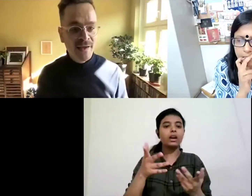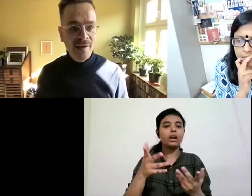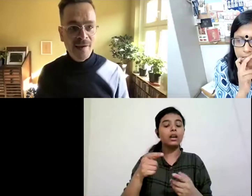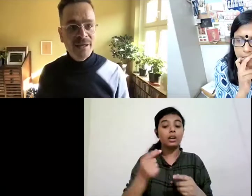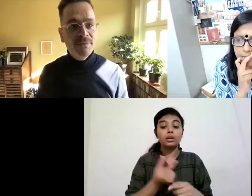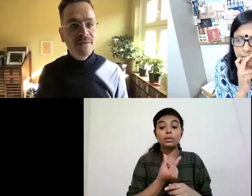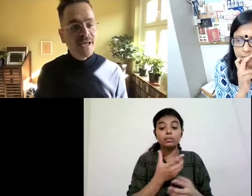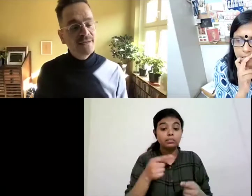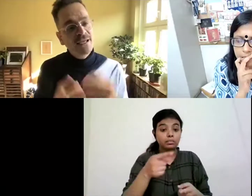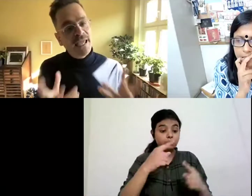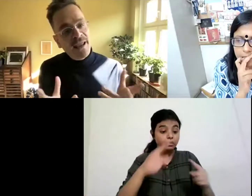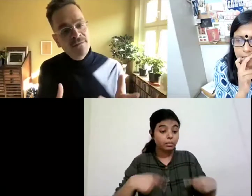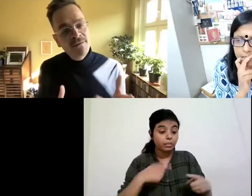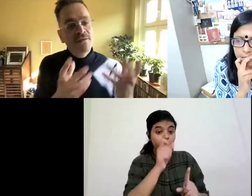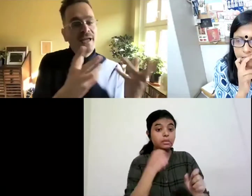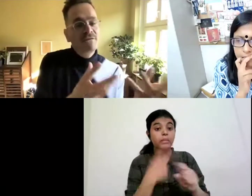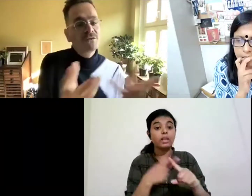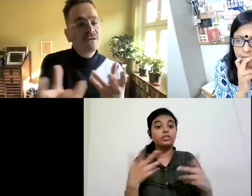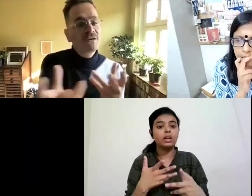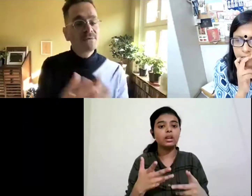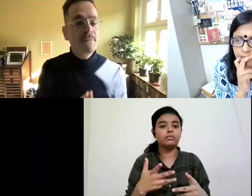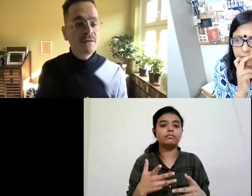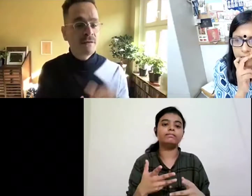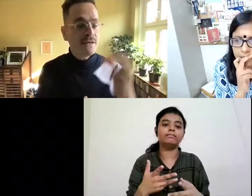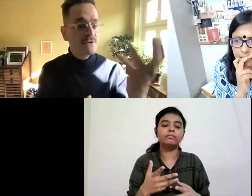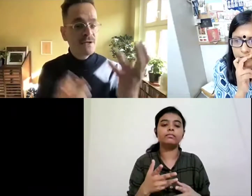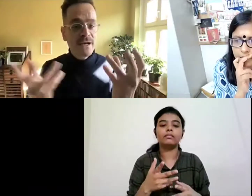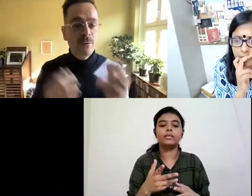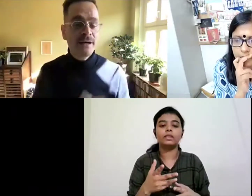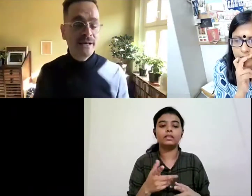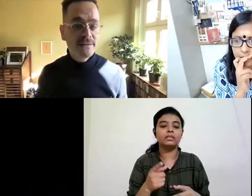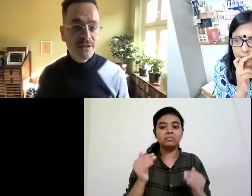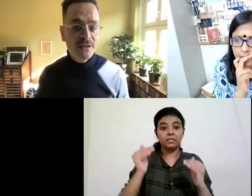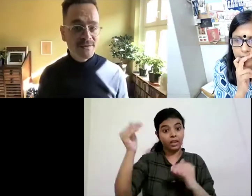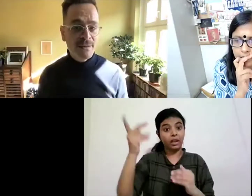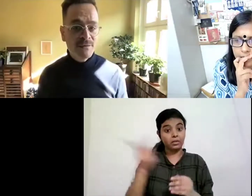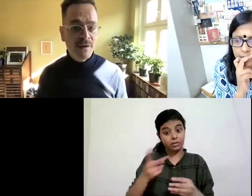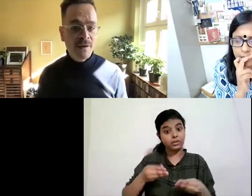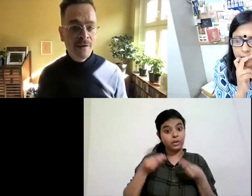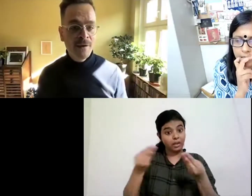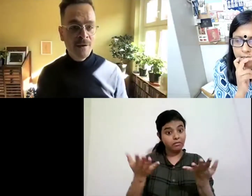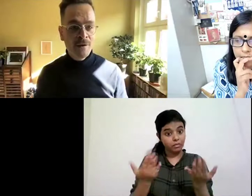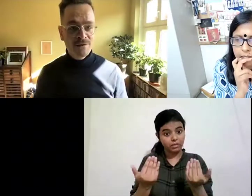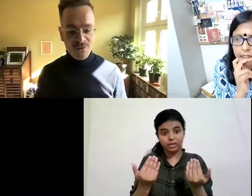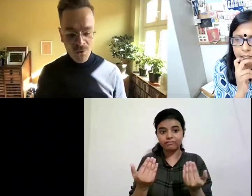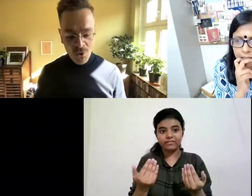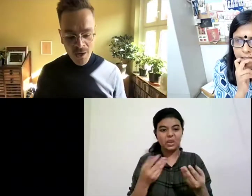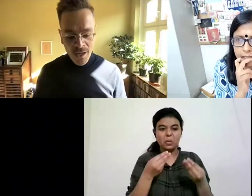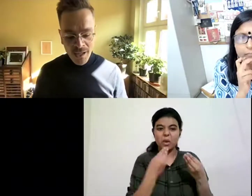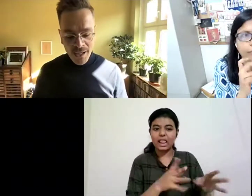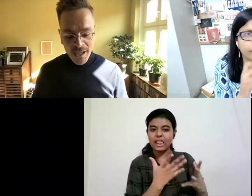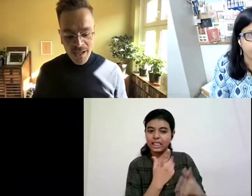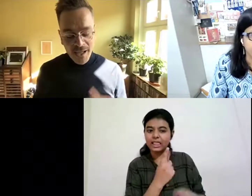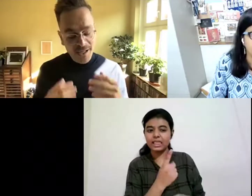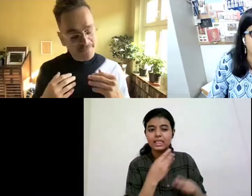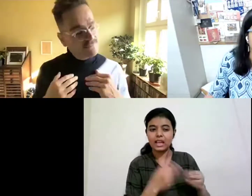needs. But by that, again, they have to give up something. Each and everyone has to give up something. So,